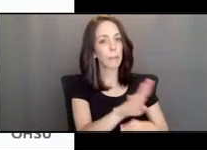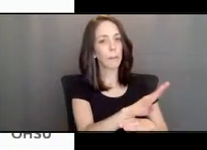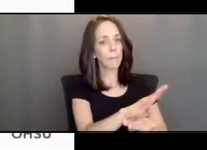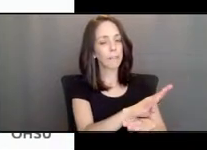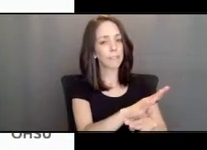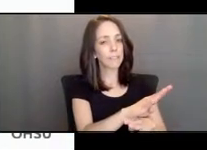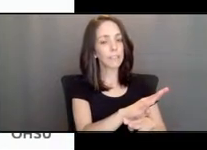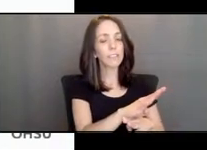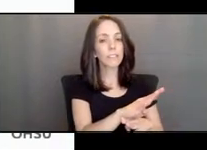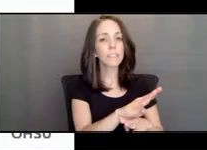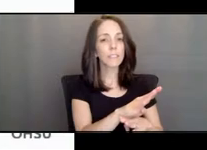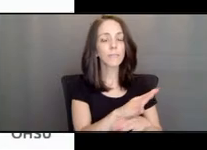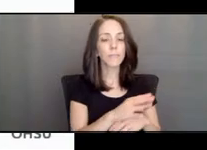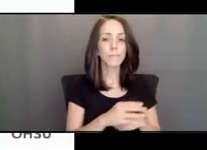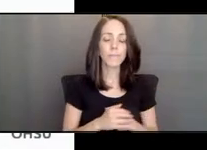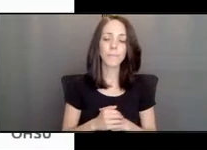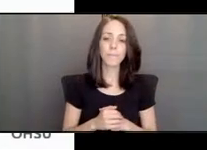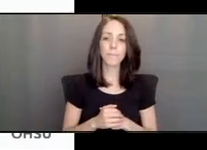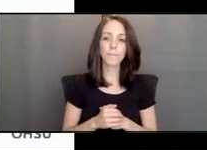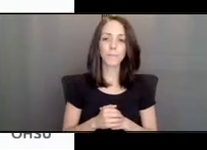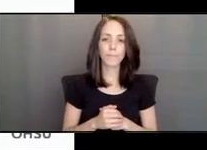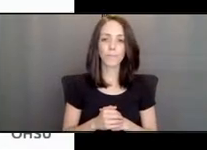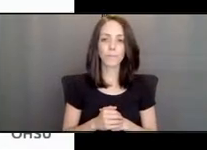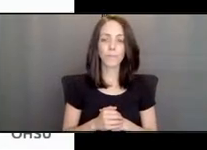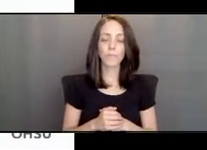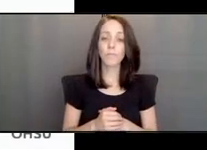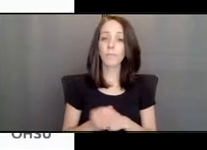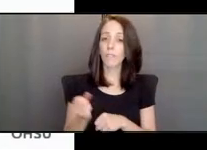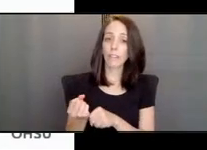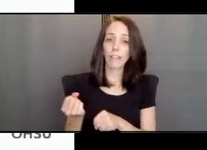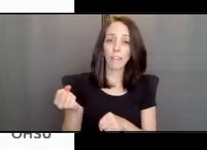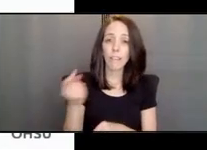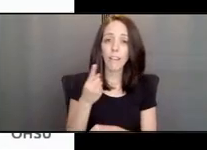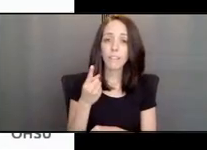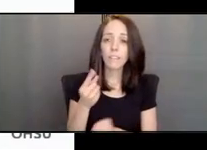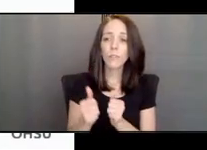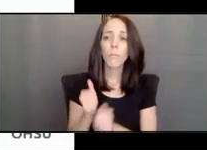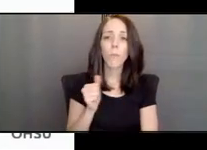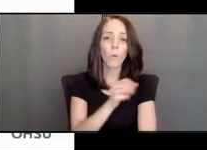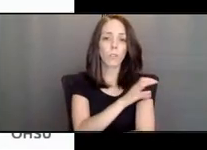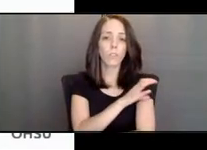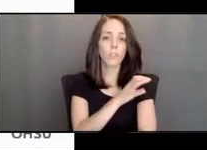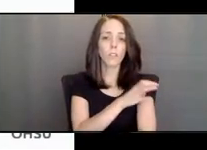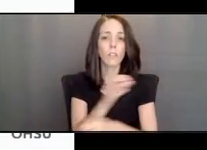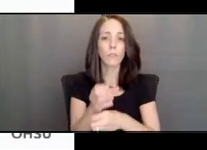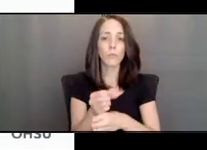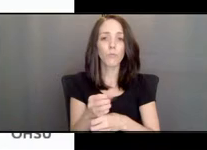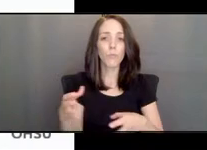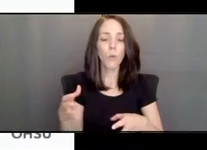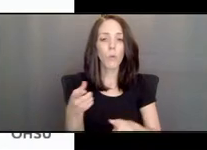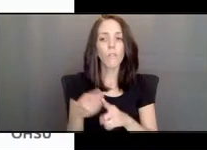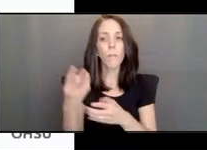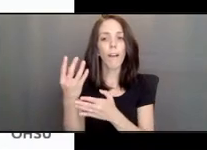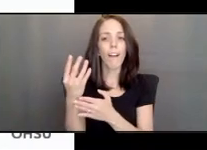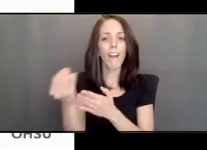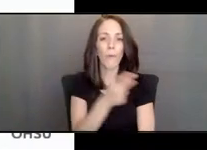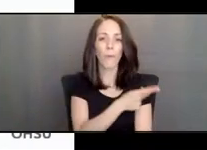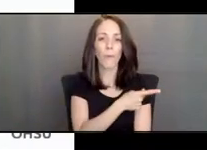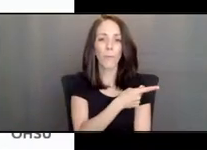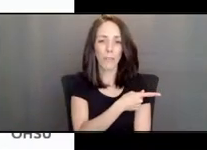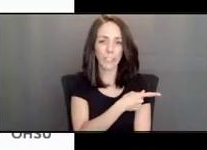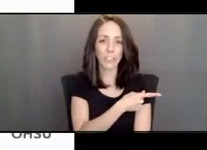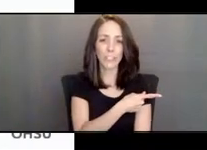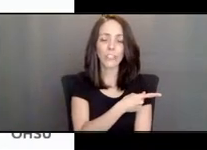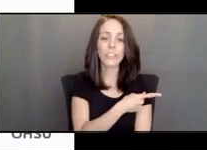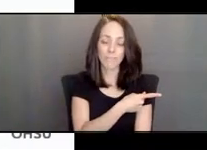to increase. Next year, most of the clinical growth occurs in complex outpatient settings, such as ambulatory